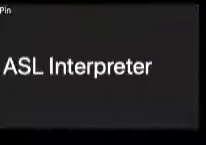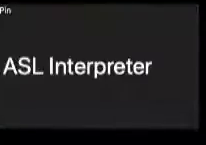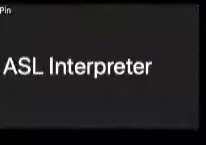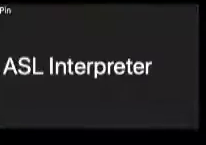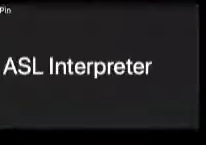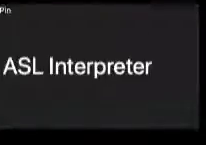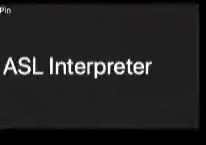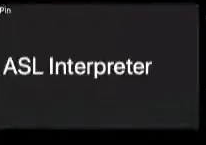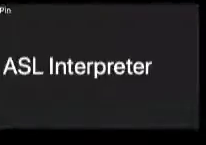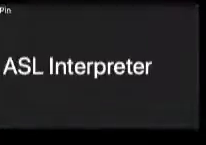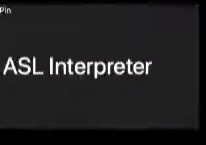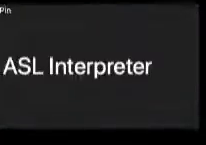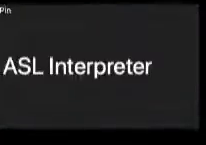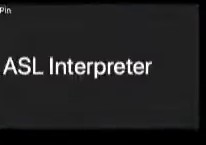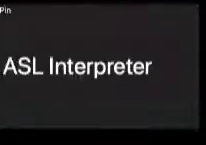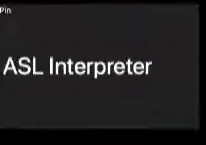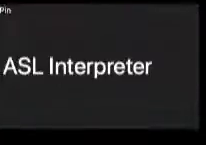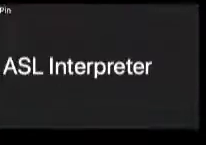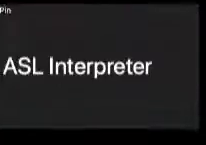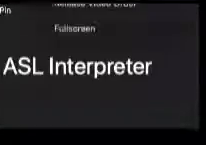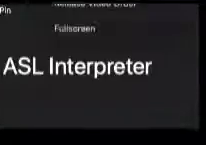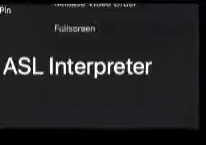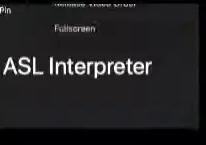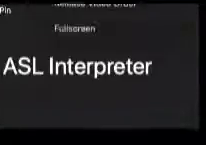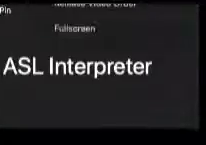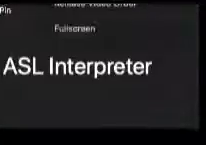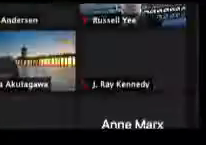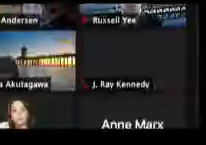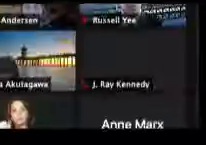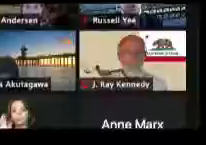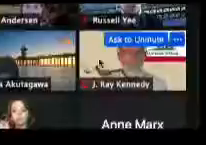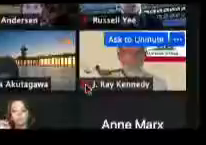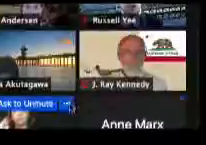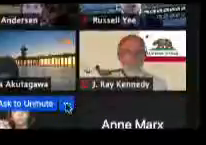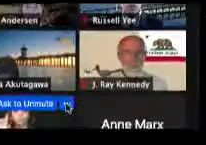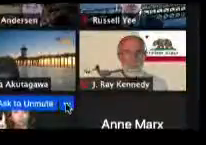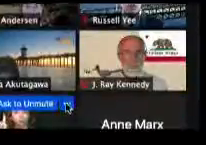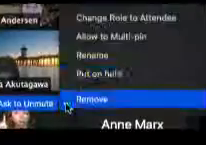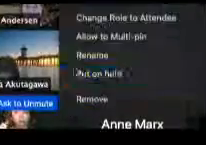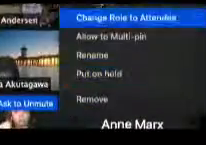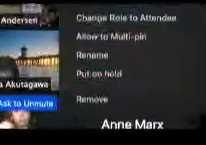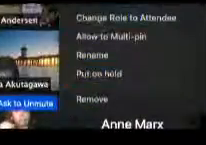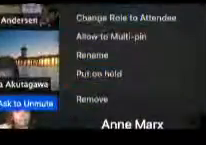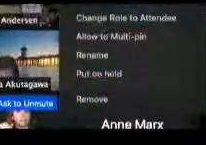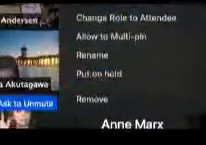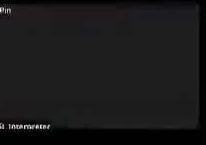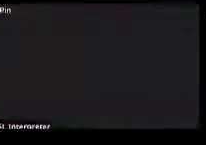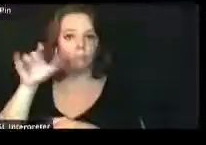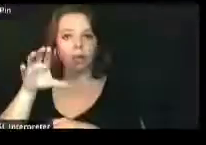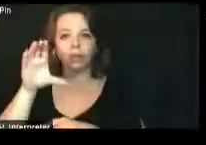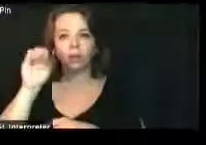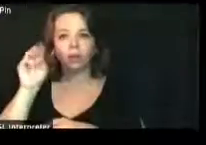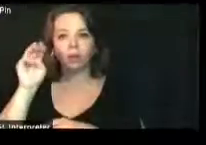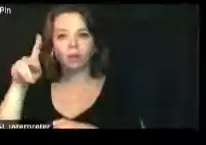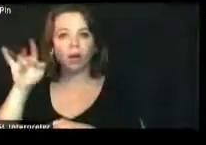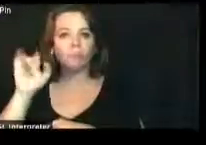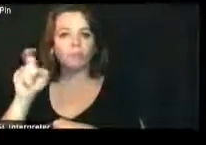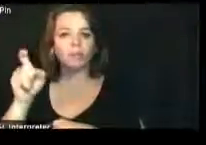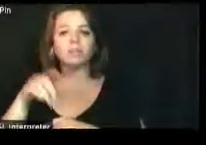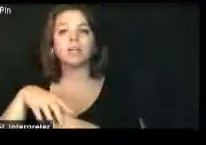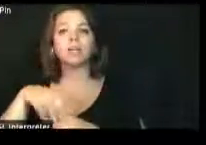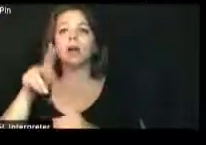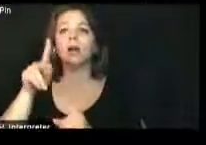through Rosamond, which are all in Kern County, but still aerospace complex, Palmdale and Lancaster, which